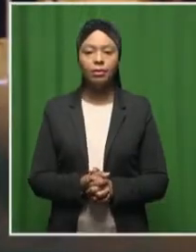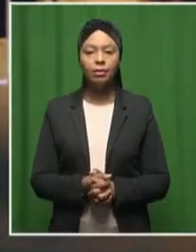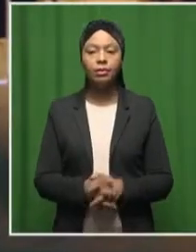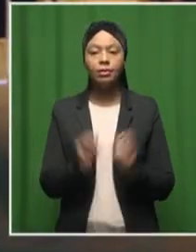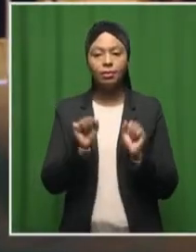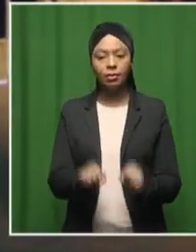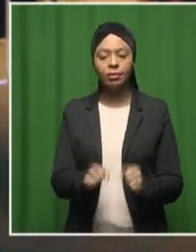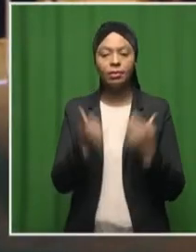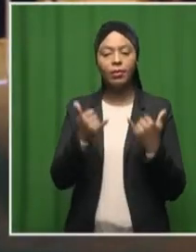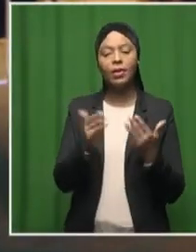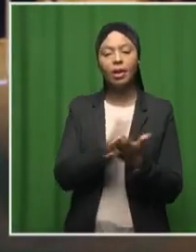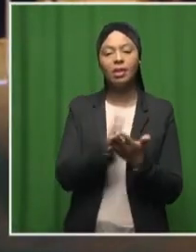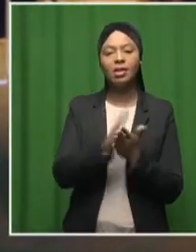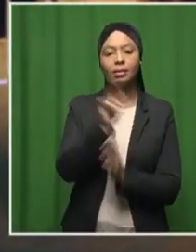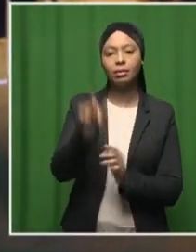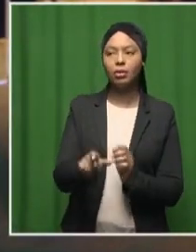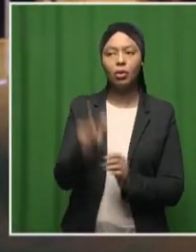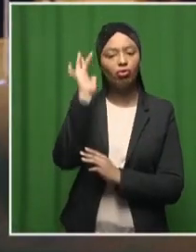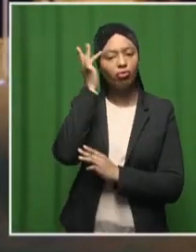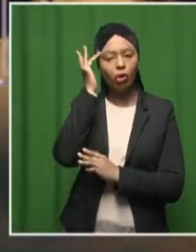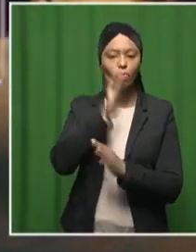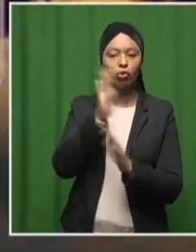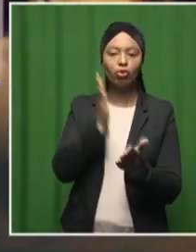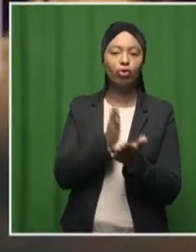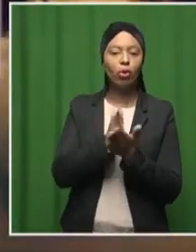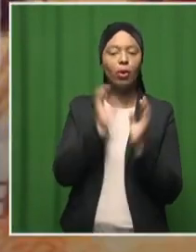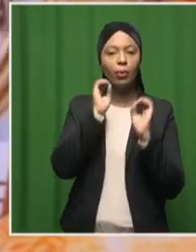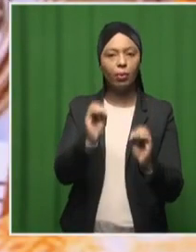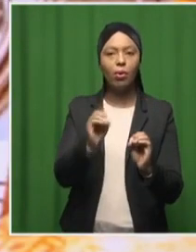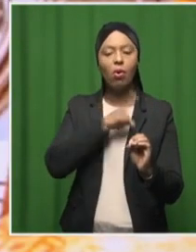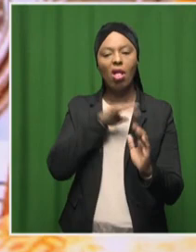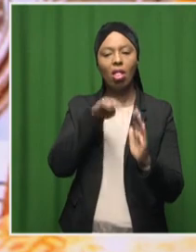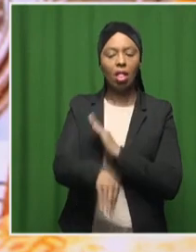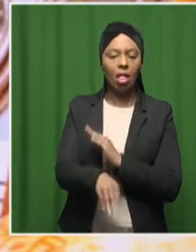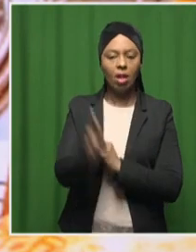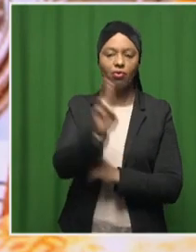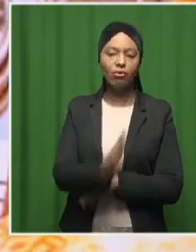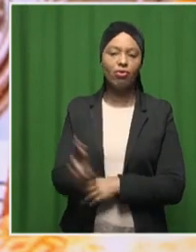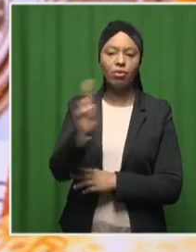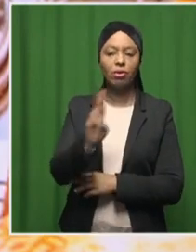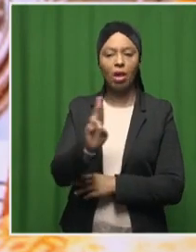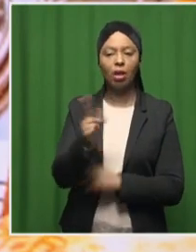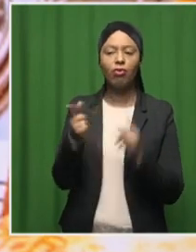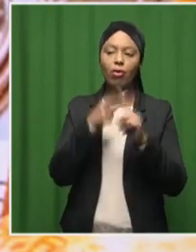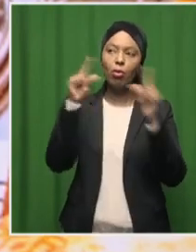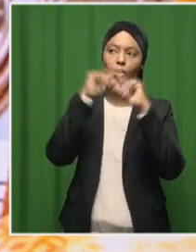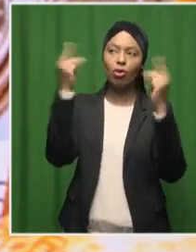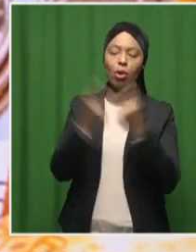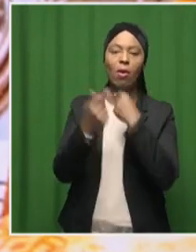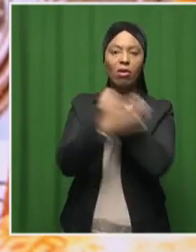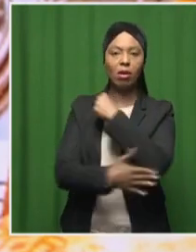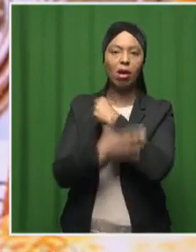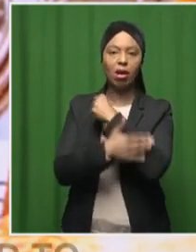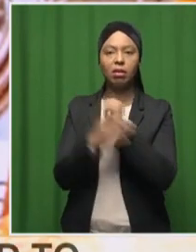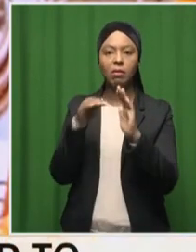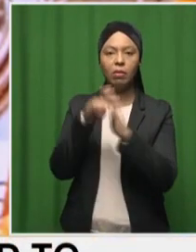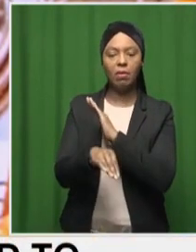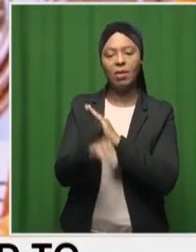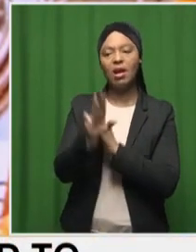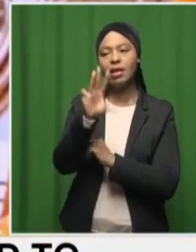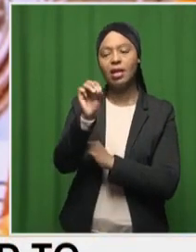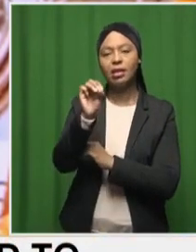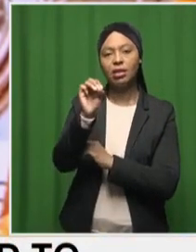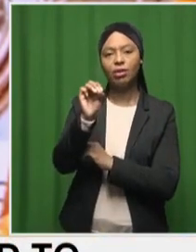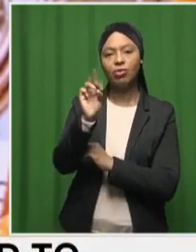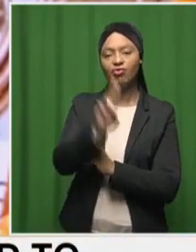So there is still some uncertainty about what caused the rand to crash against global currencies, breaching the 19 rand mark last Thursday